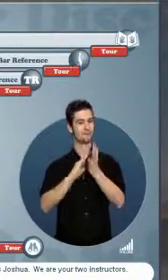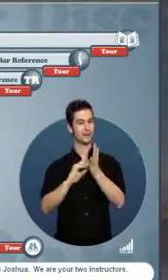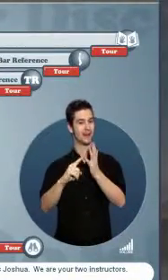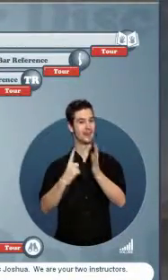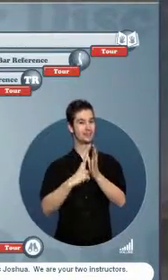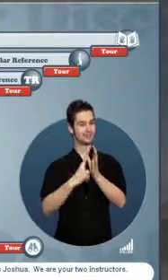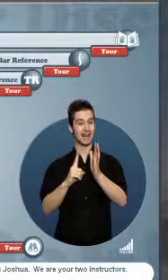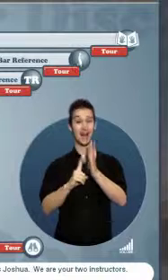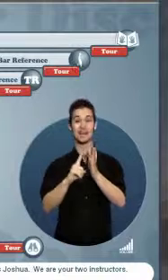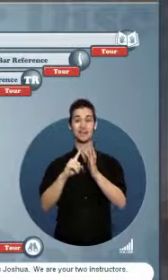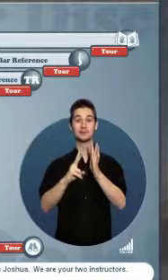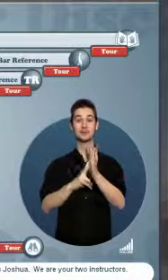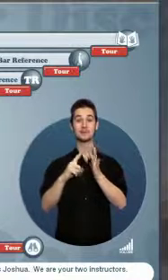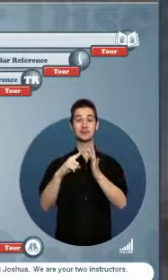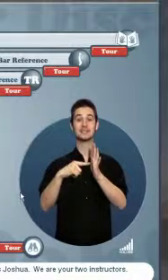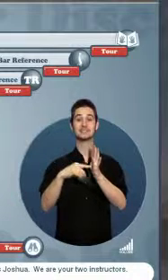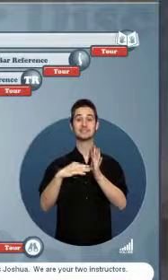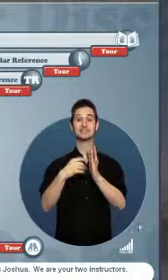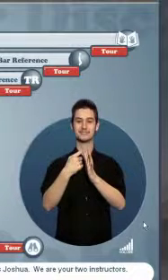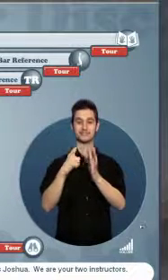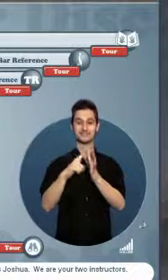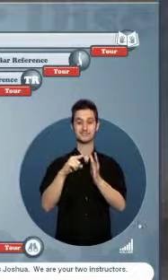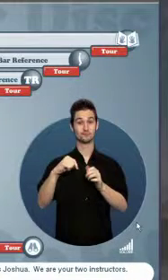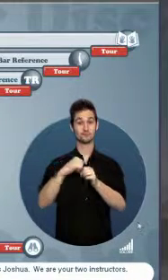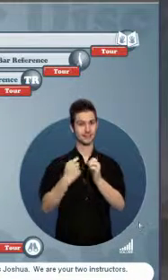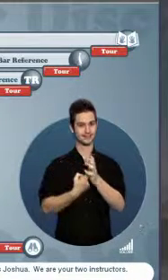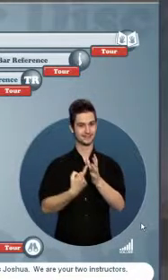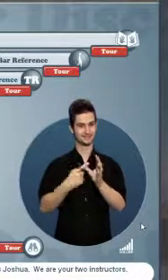And my name's Joshua.